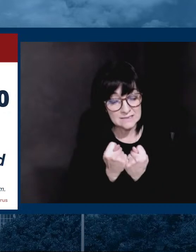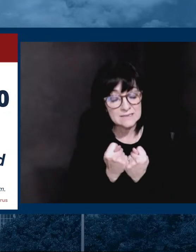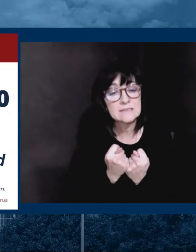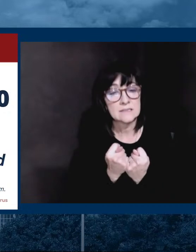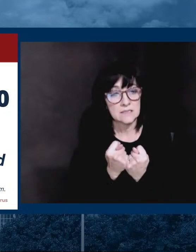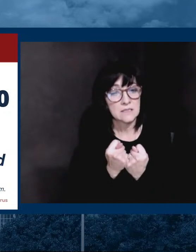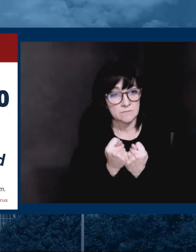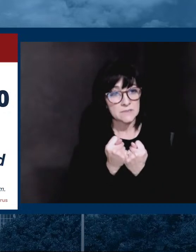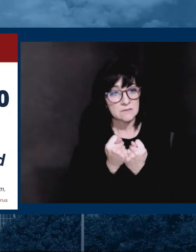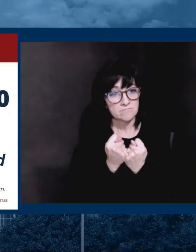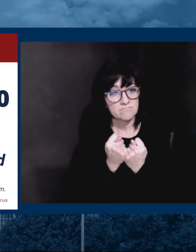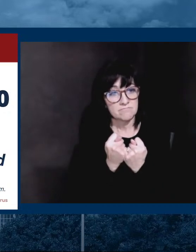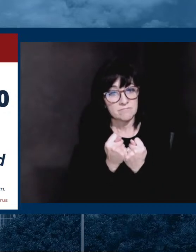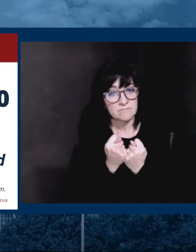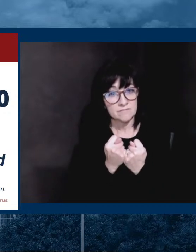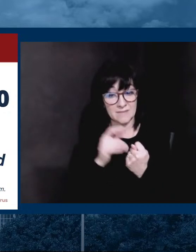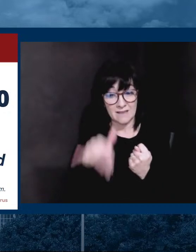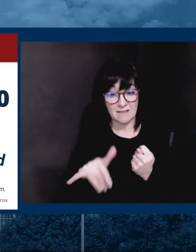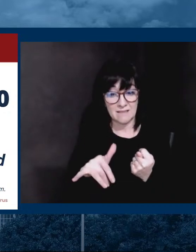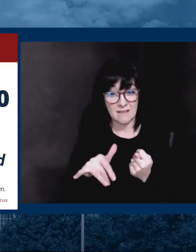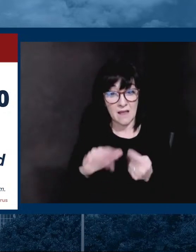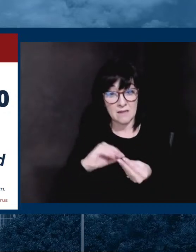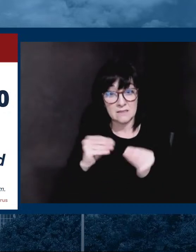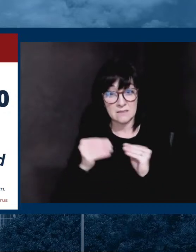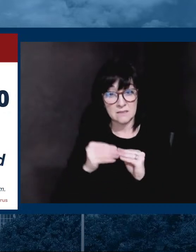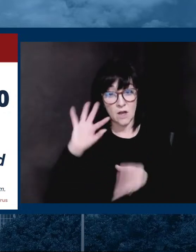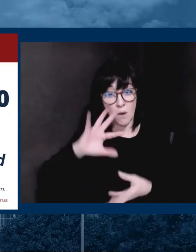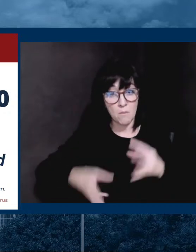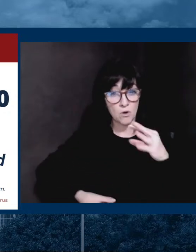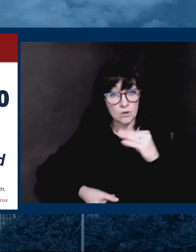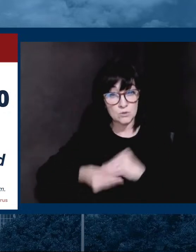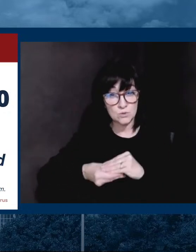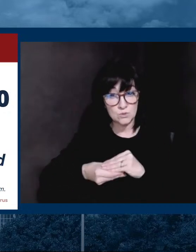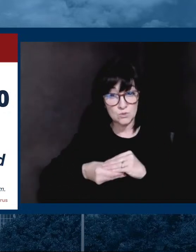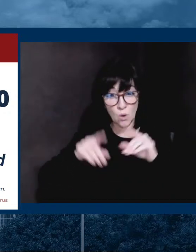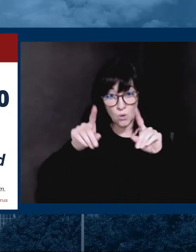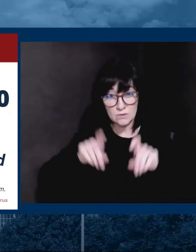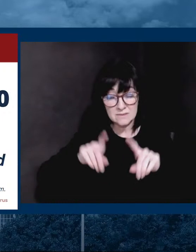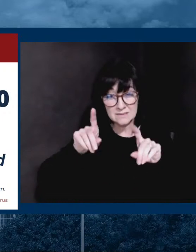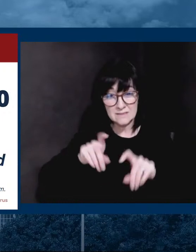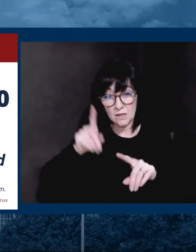have pushed that number of total tests administered over 1 million. When you're doing